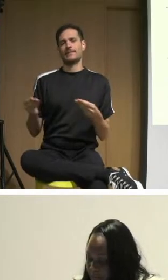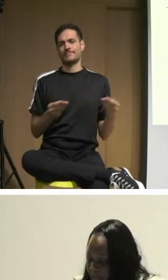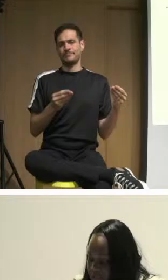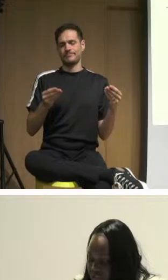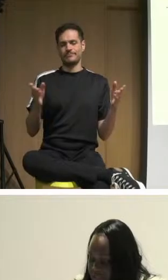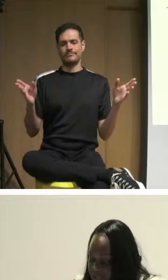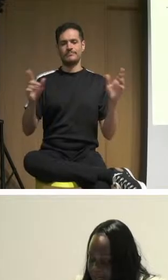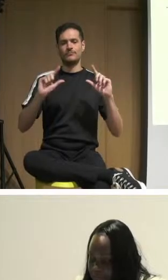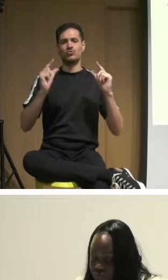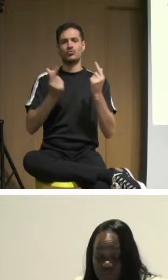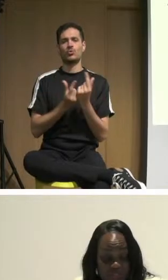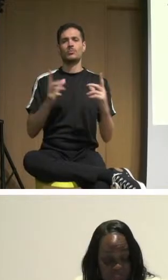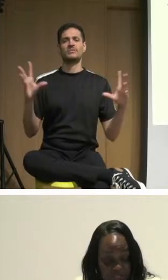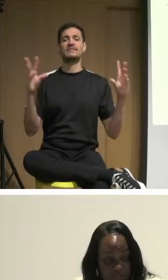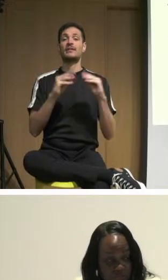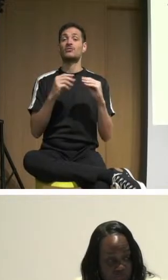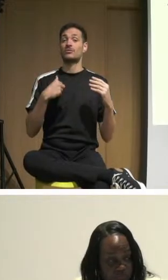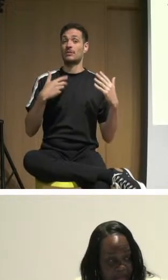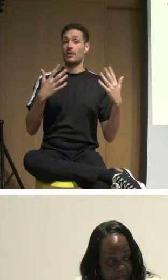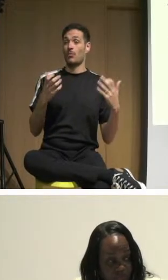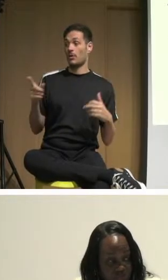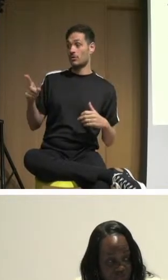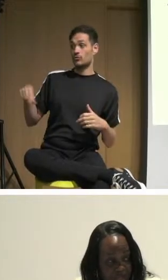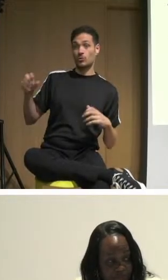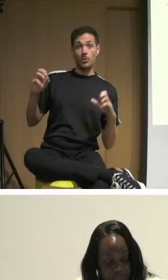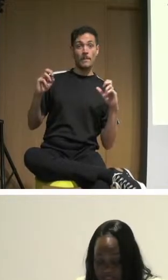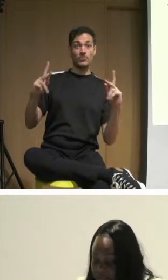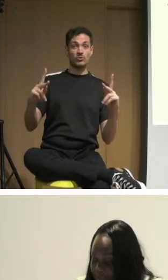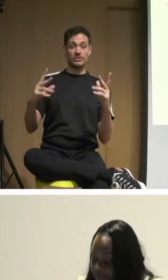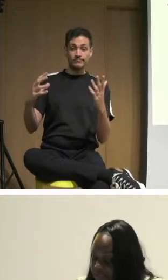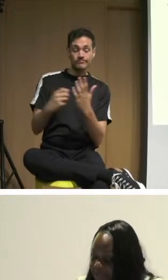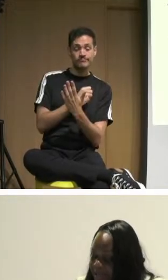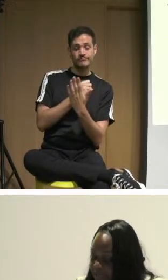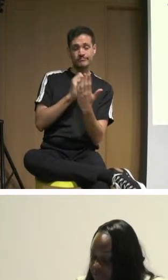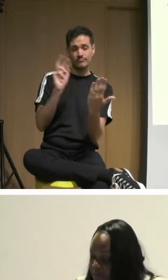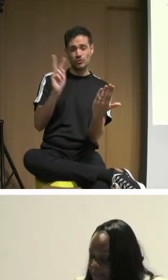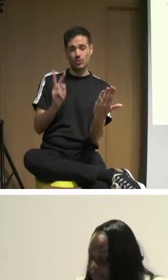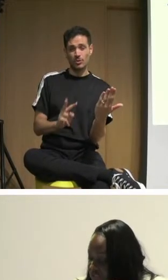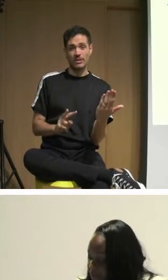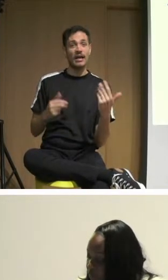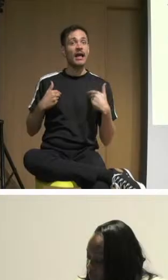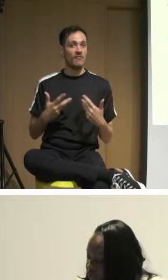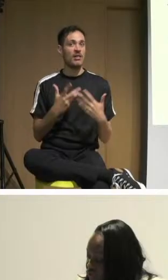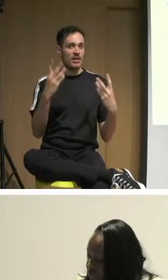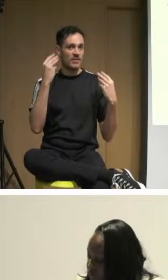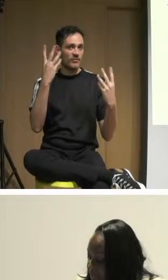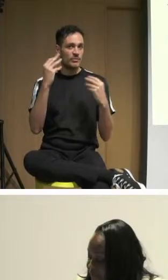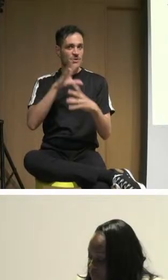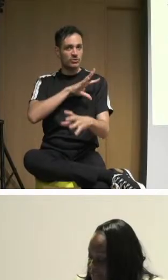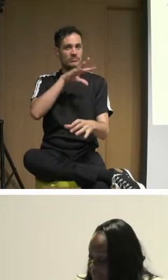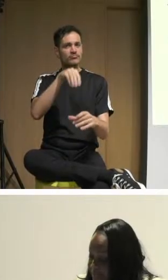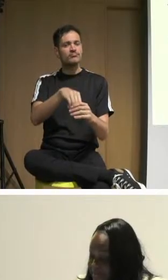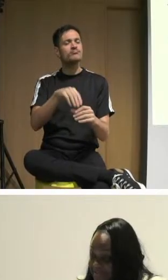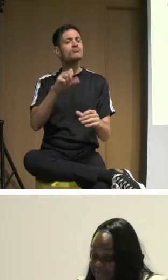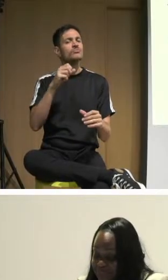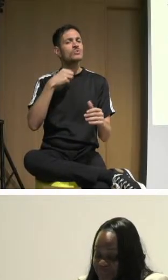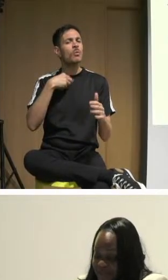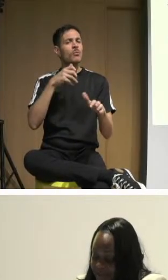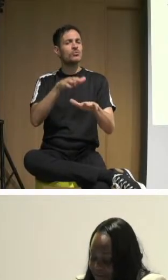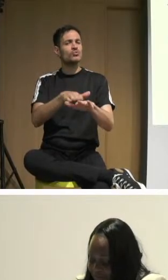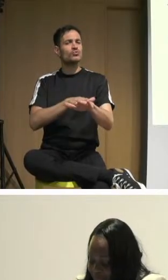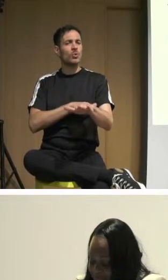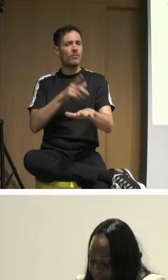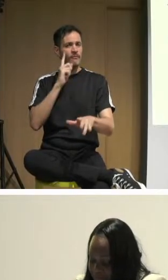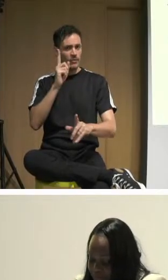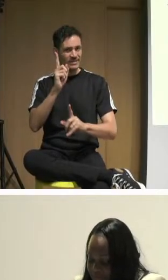I apologize, an opportunity to look through that. You should have received that. There's a lot in your packet, so I want to just slow down for a second because